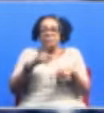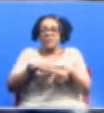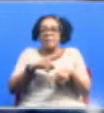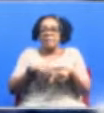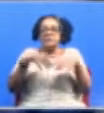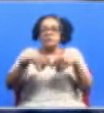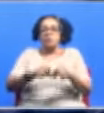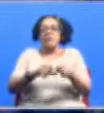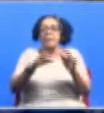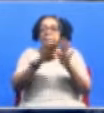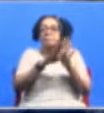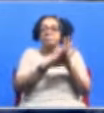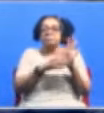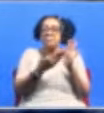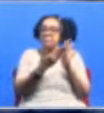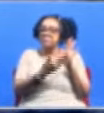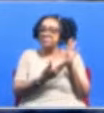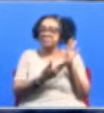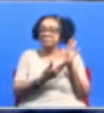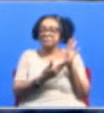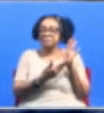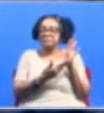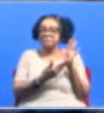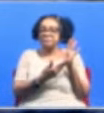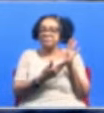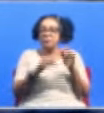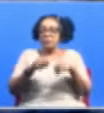you know, this is her agenda. It's called the